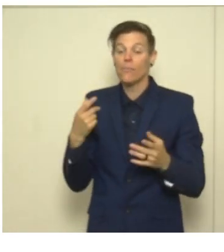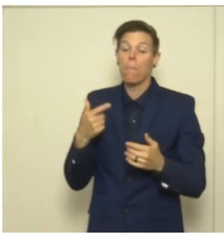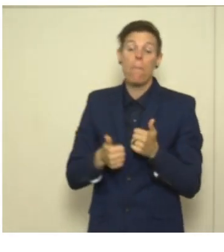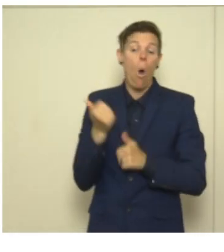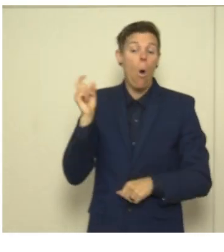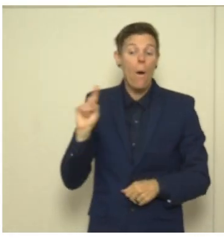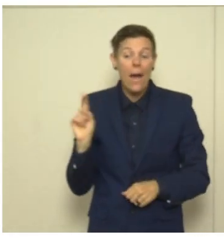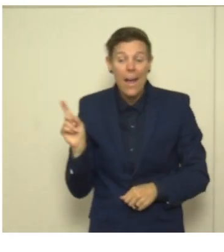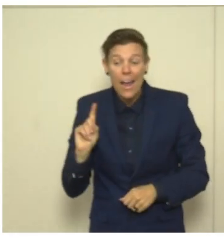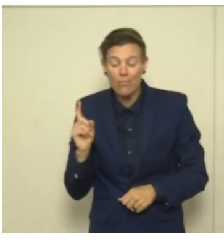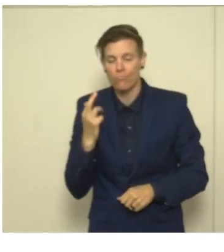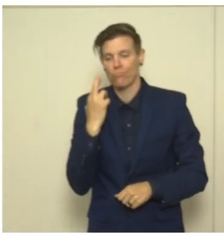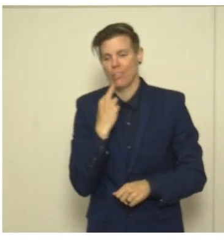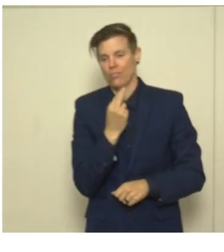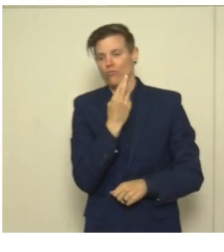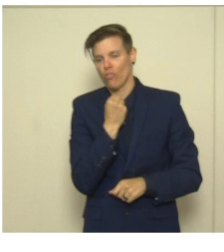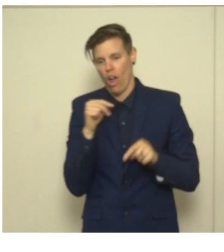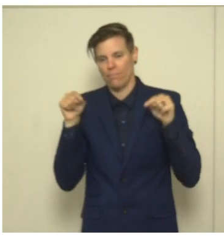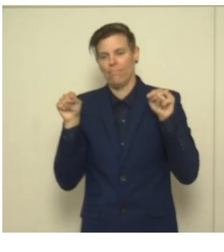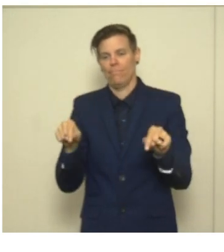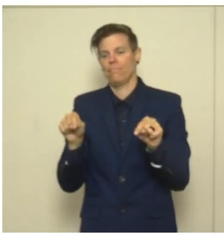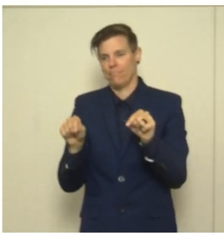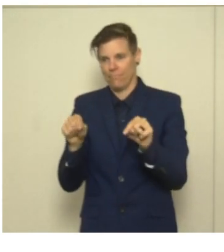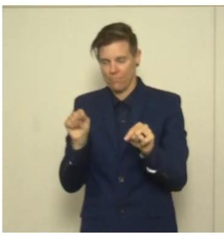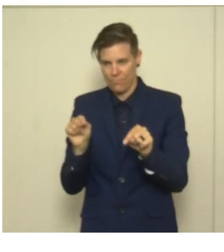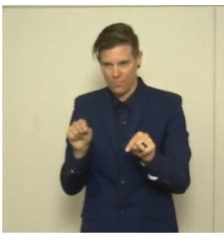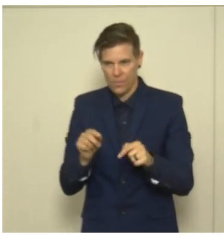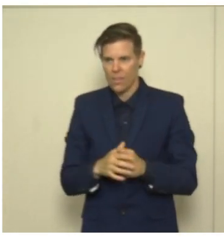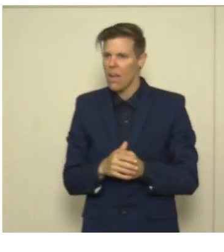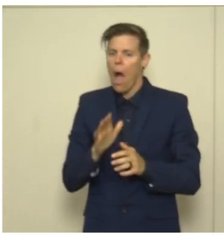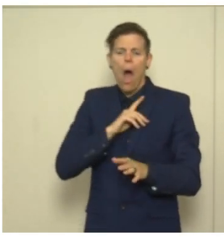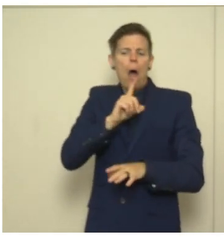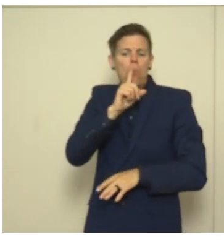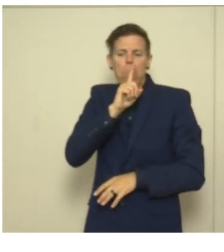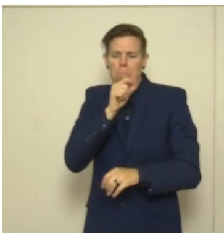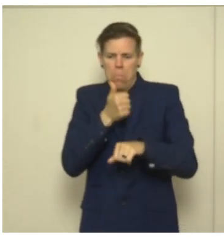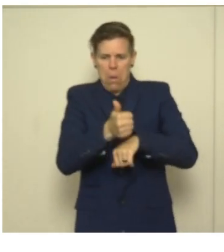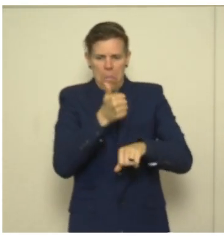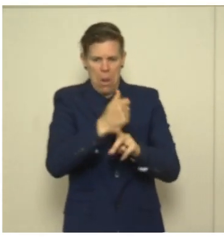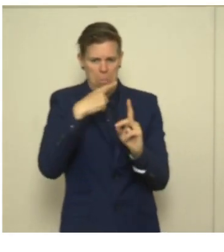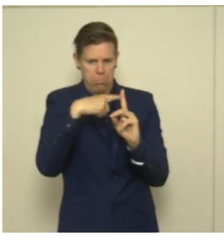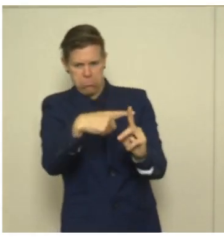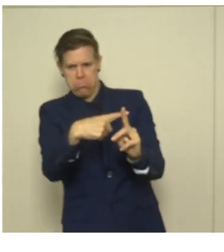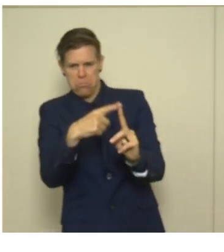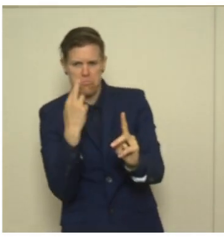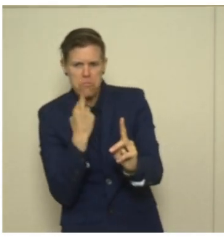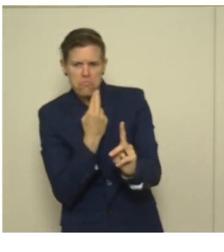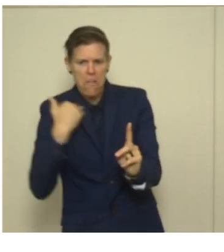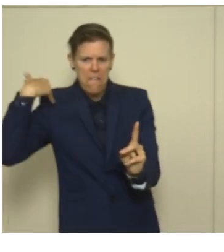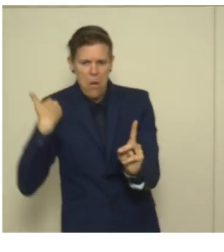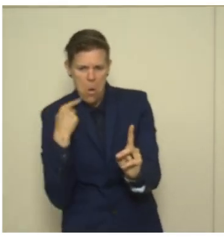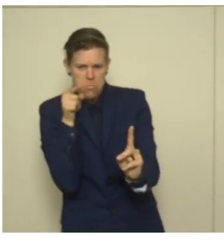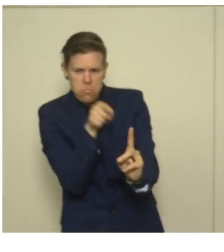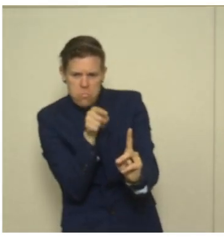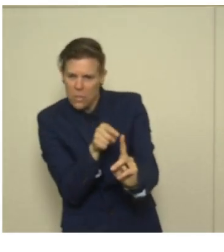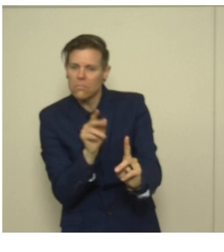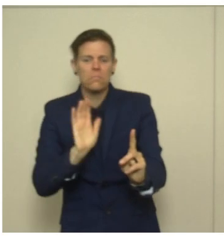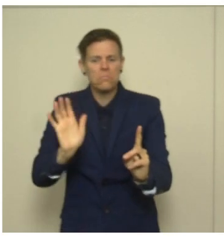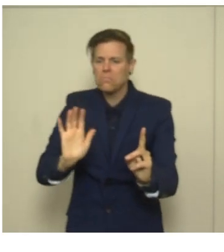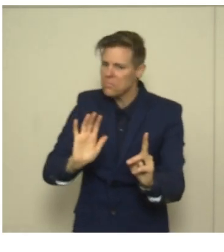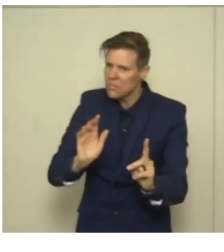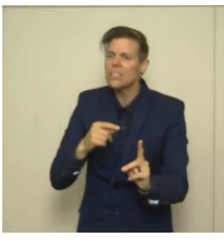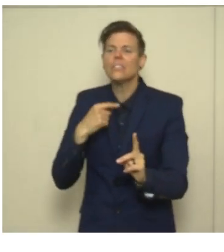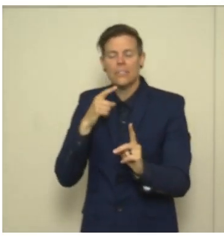want to talk about this again. No business, including restaurants, in and of themselves are COVID-19